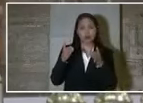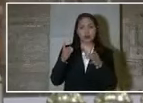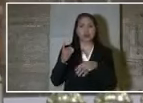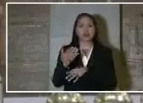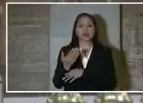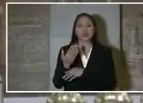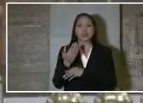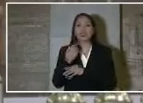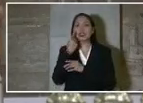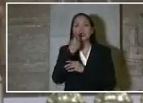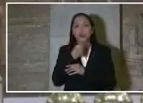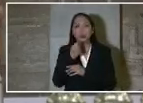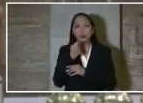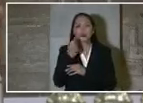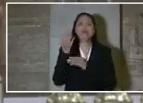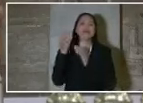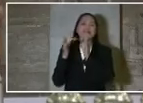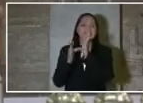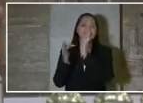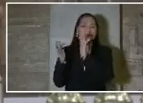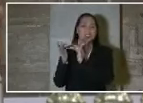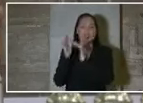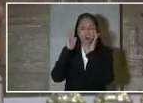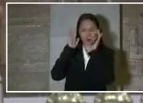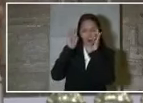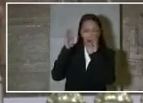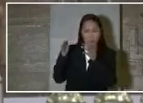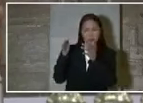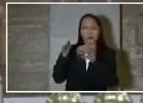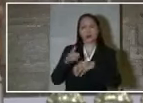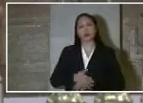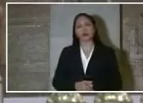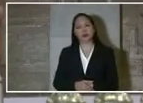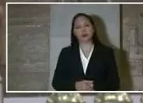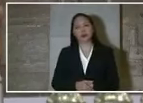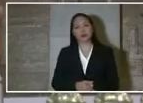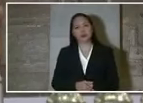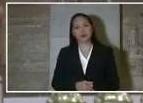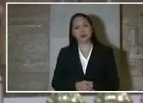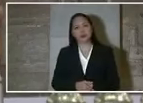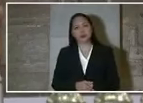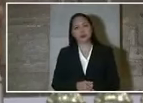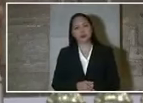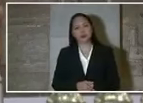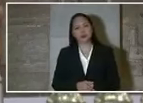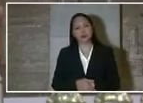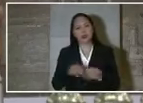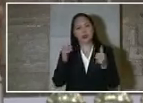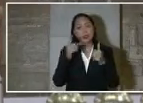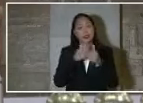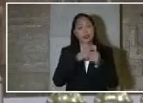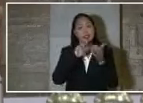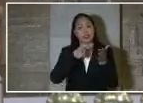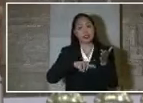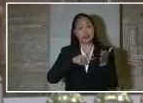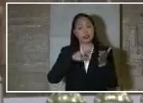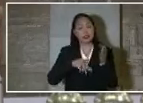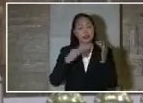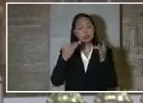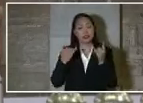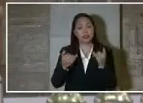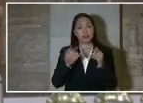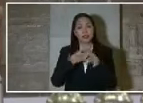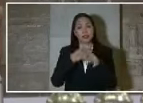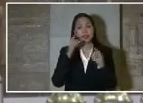and that is Jesus. In our first reading today, from